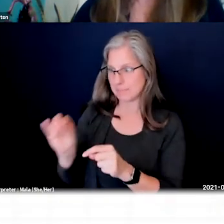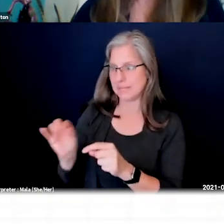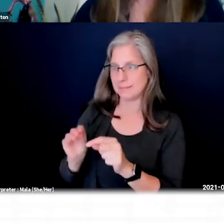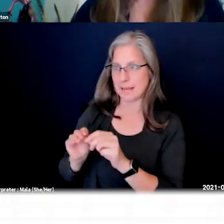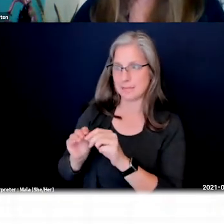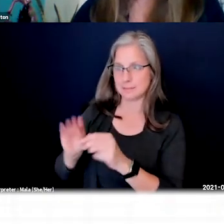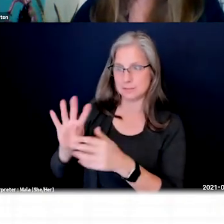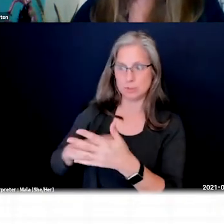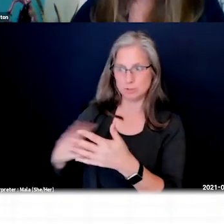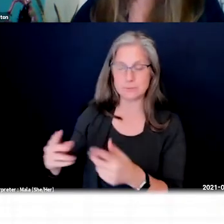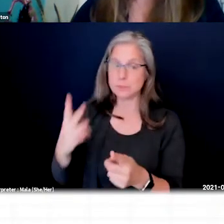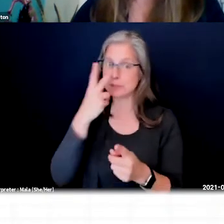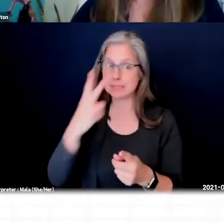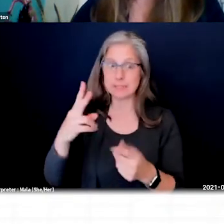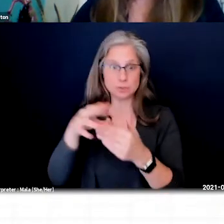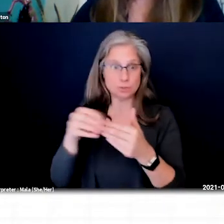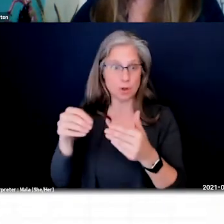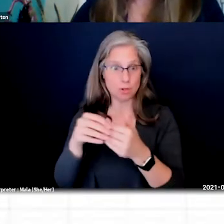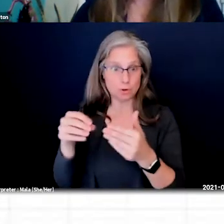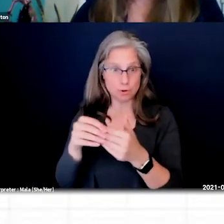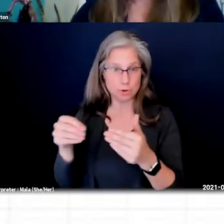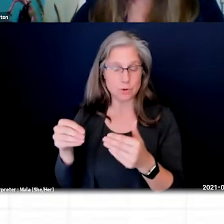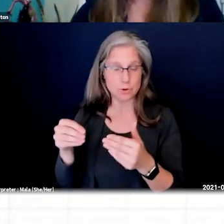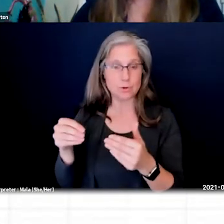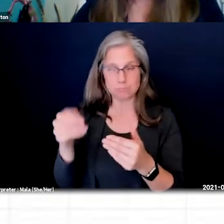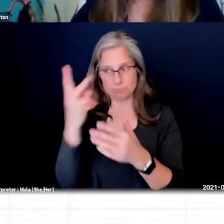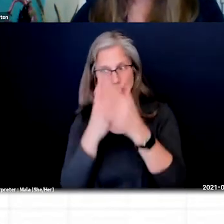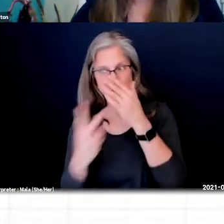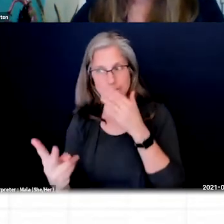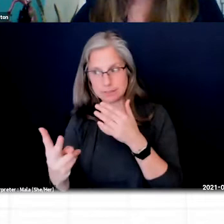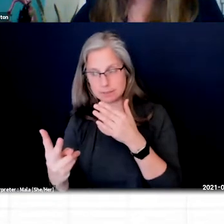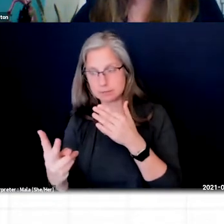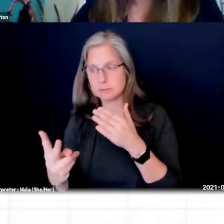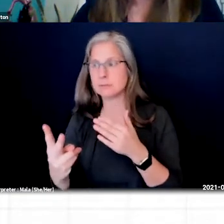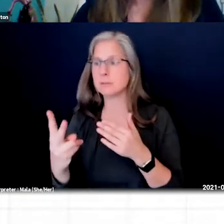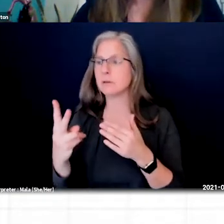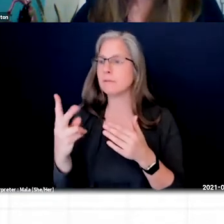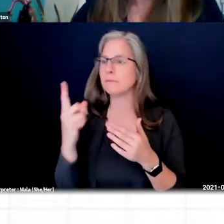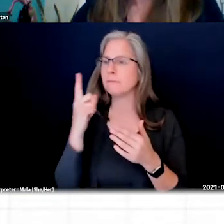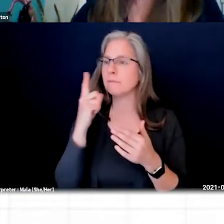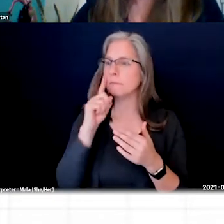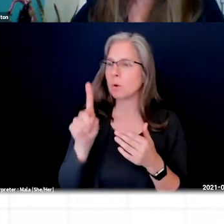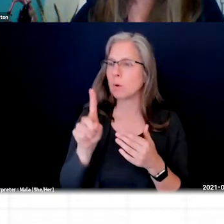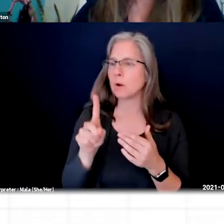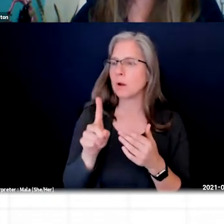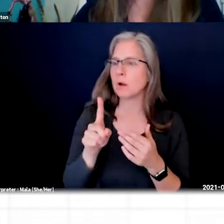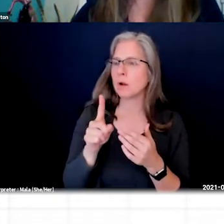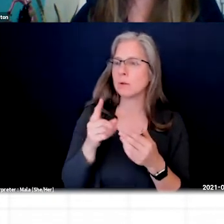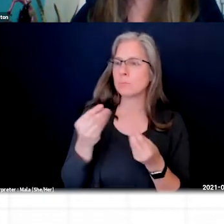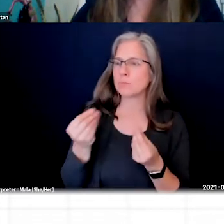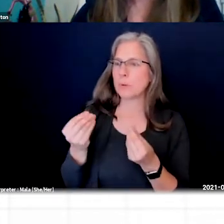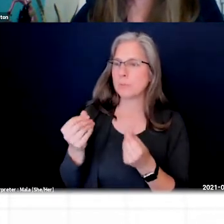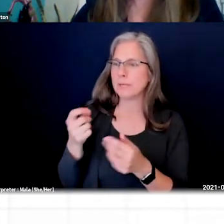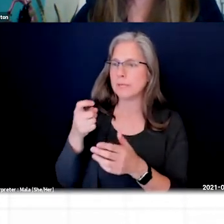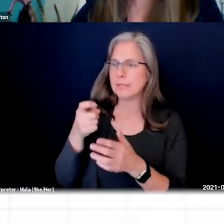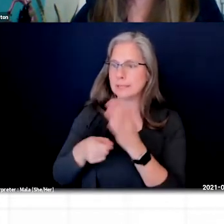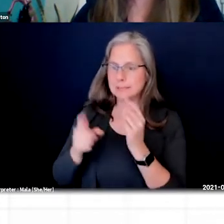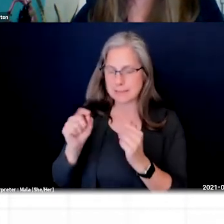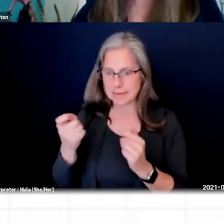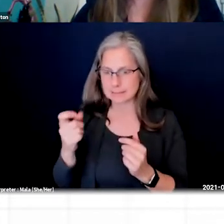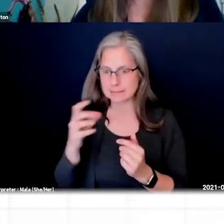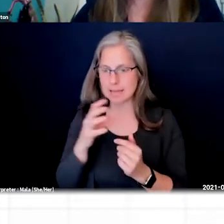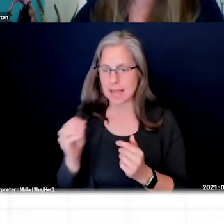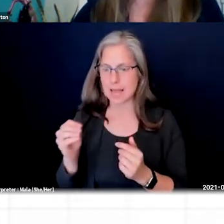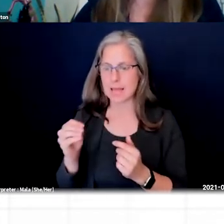Here you see the dollar amount for the projected increases in property taxes, as well as the removal of the revenue